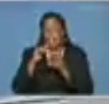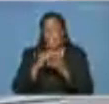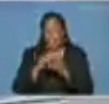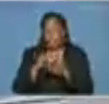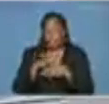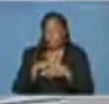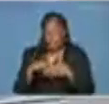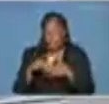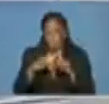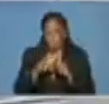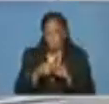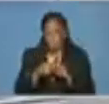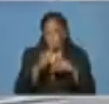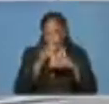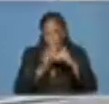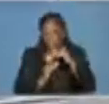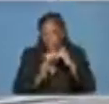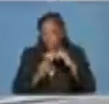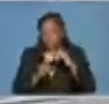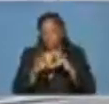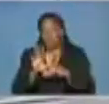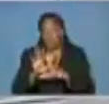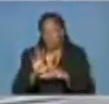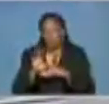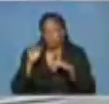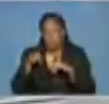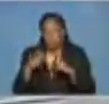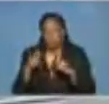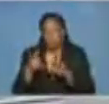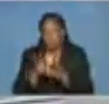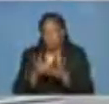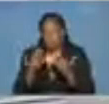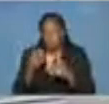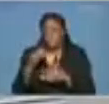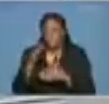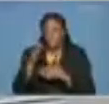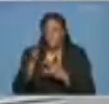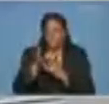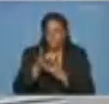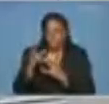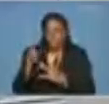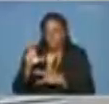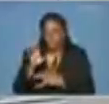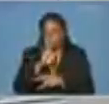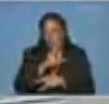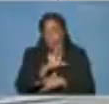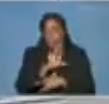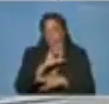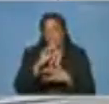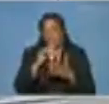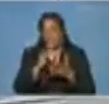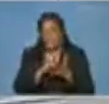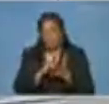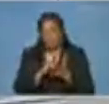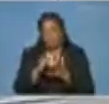$400,000. So under $25,000, the board can do it. Between $25,000 to $400,000, the tender committee